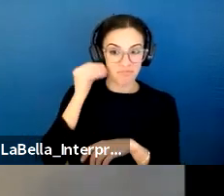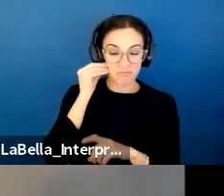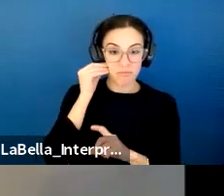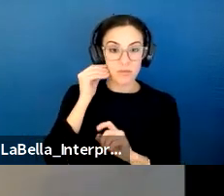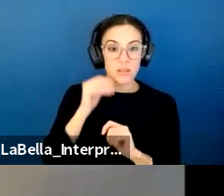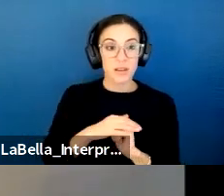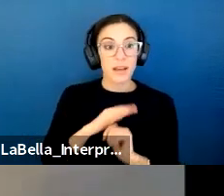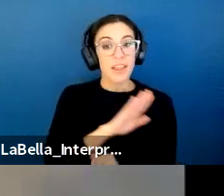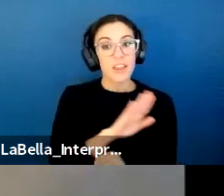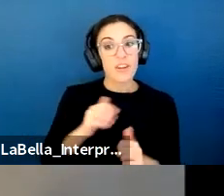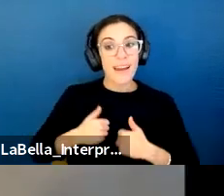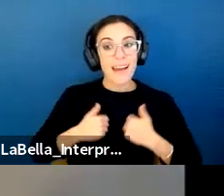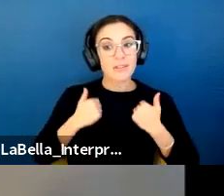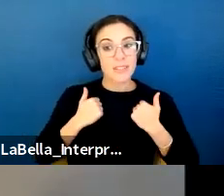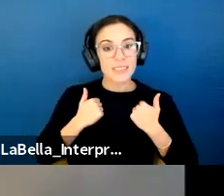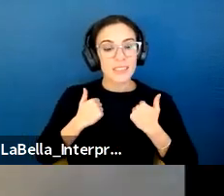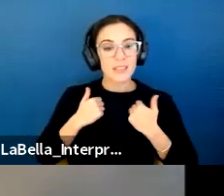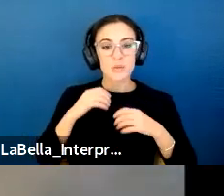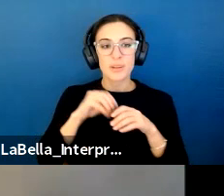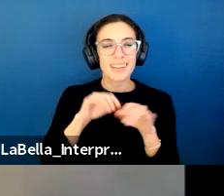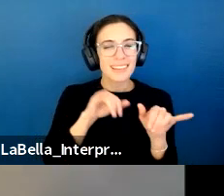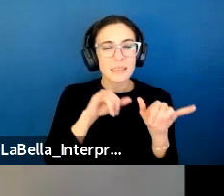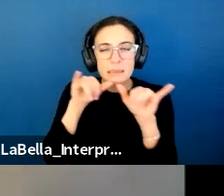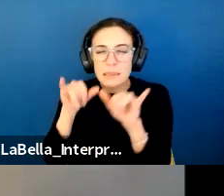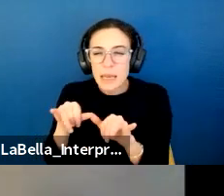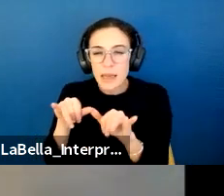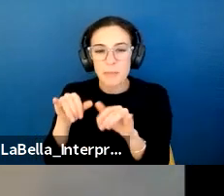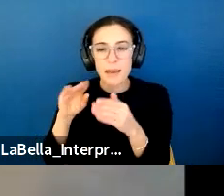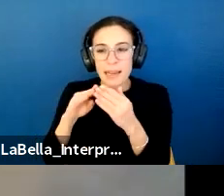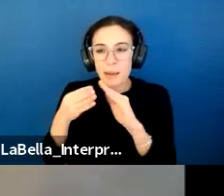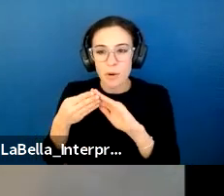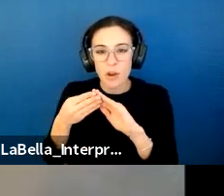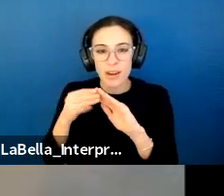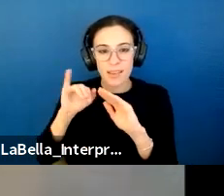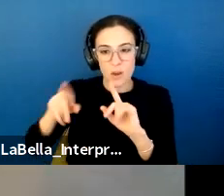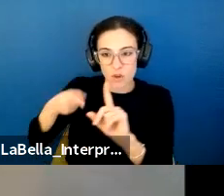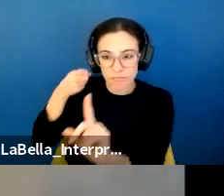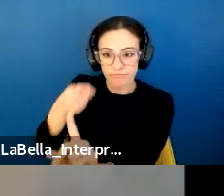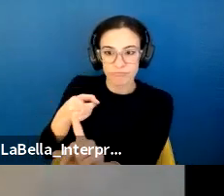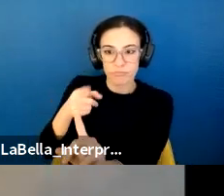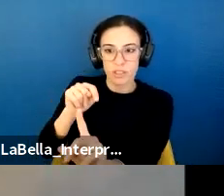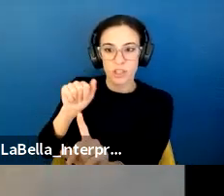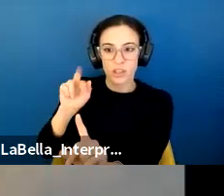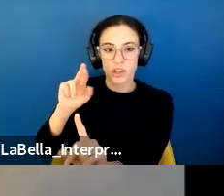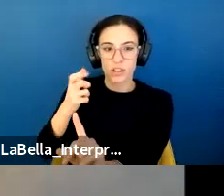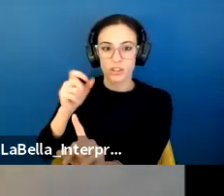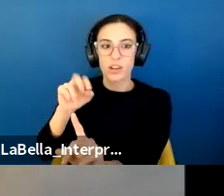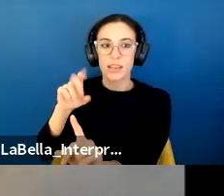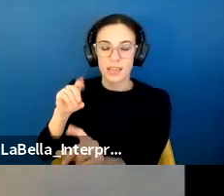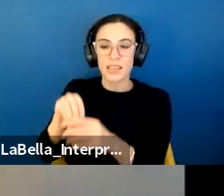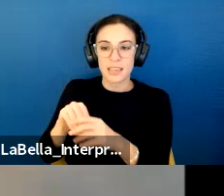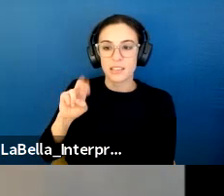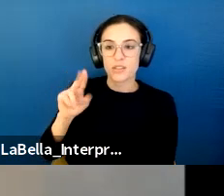their addresses were in the exact same neighborhoods that were targeted in the eugenics in the 20s and